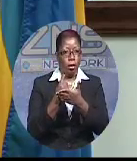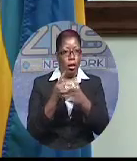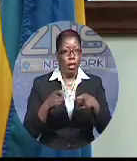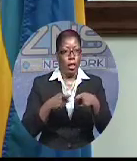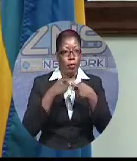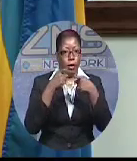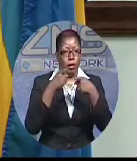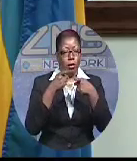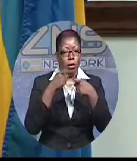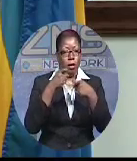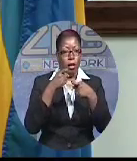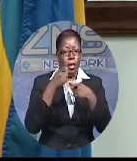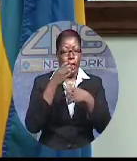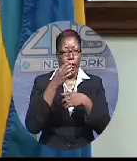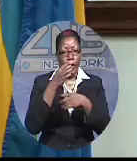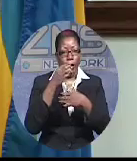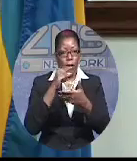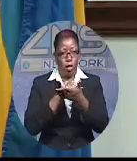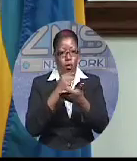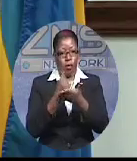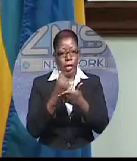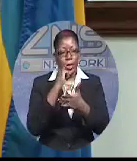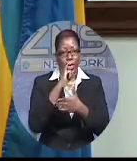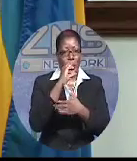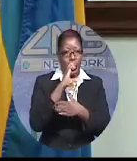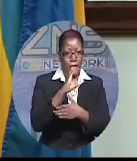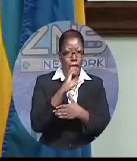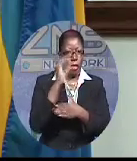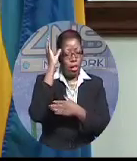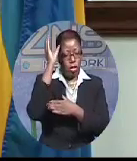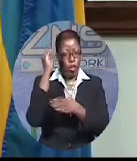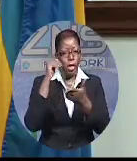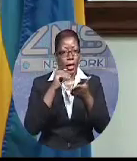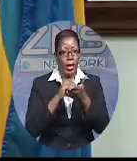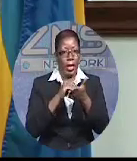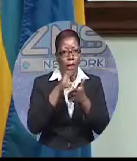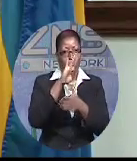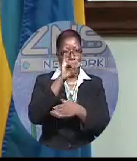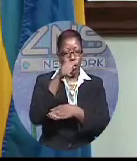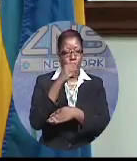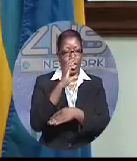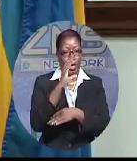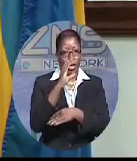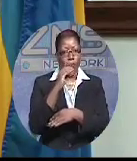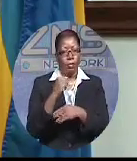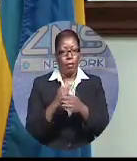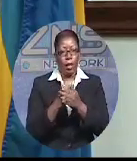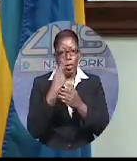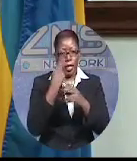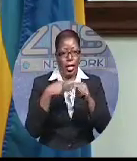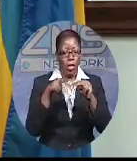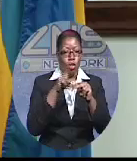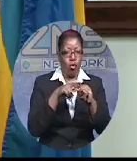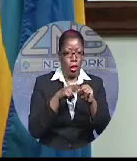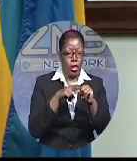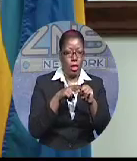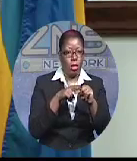of grade C. Of concern, again, as in the case with BJC, is an increase in the number percentage